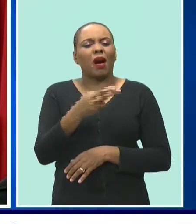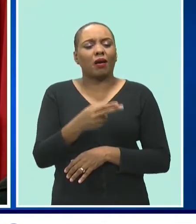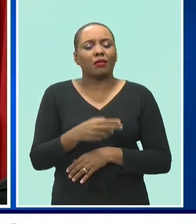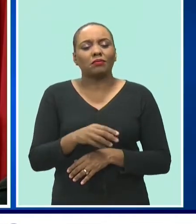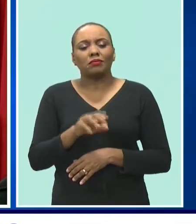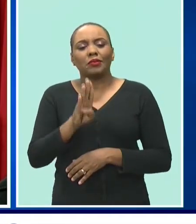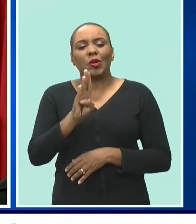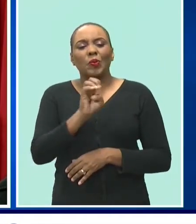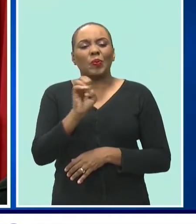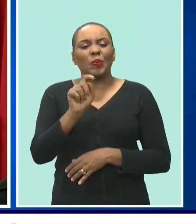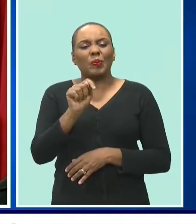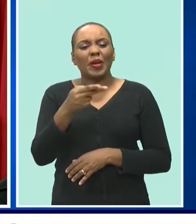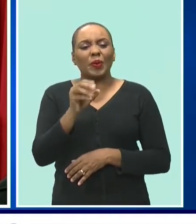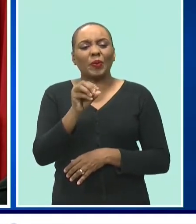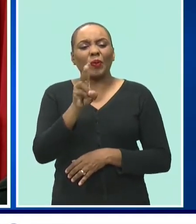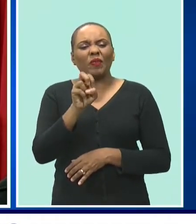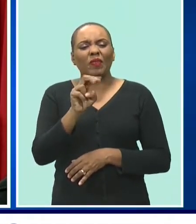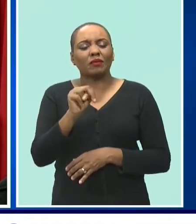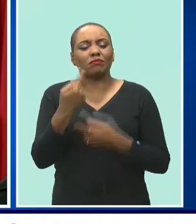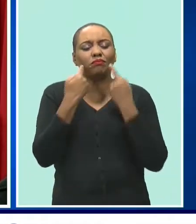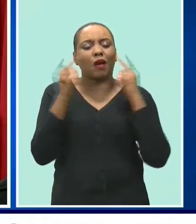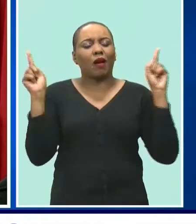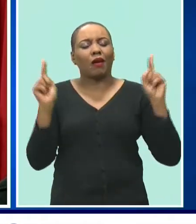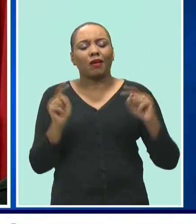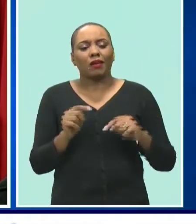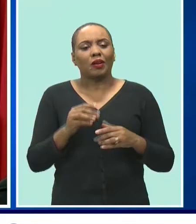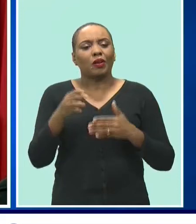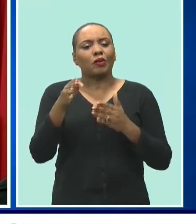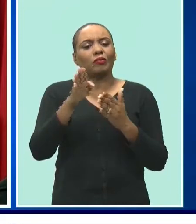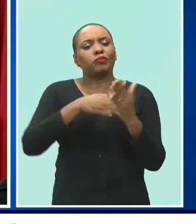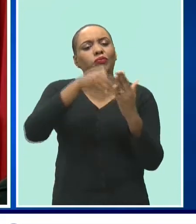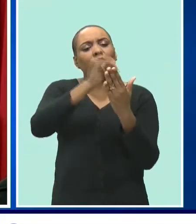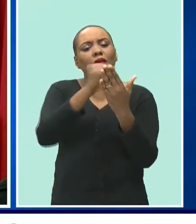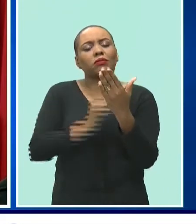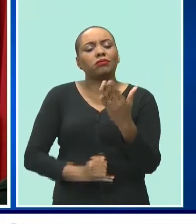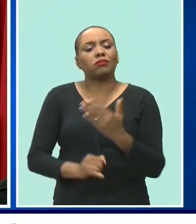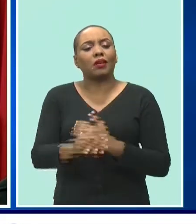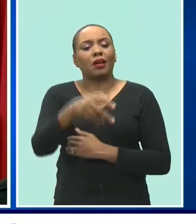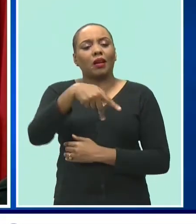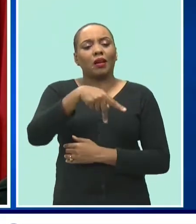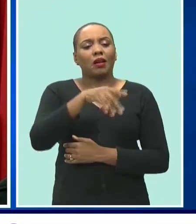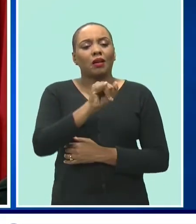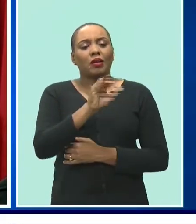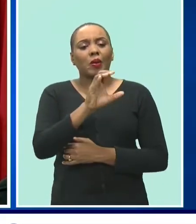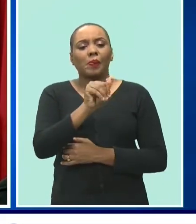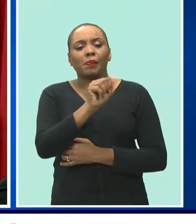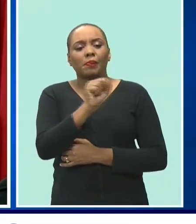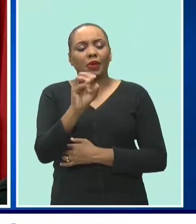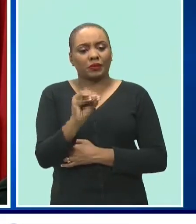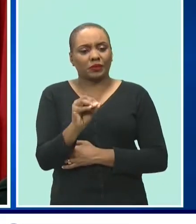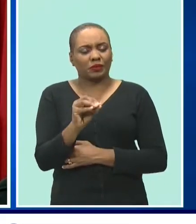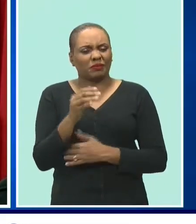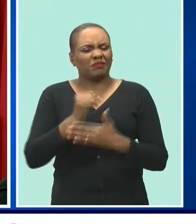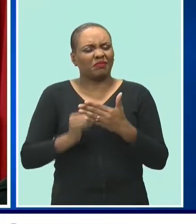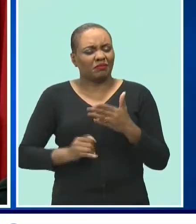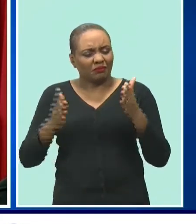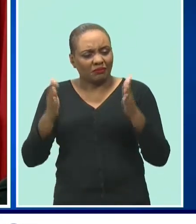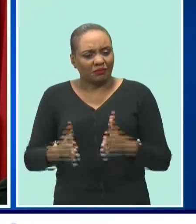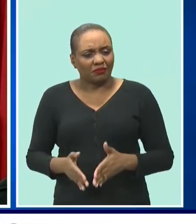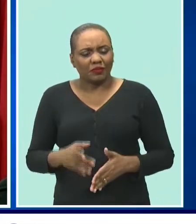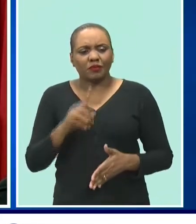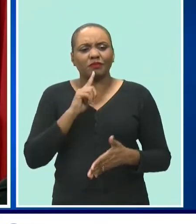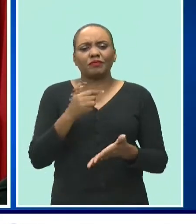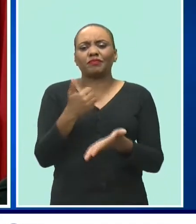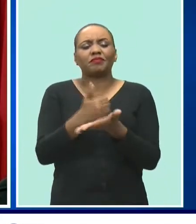that they produce. They're famous because of the Picassos. They're famous because of the architects. It is the artists that help